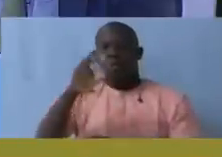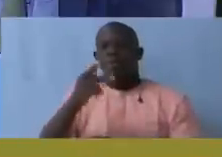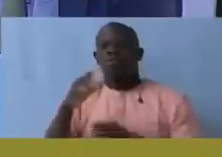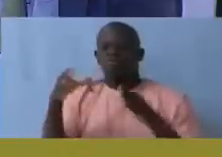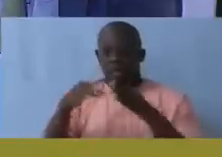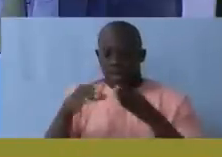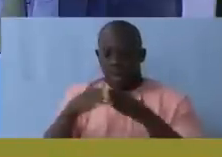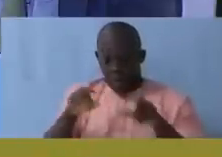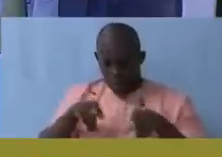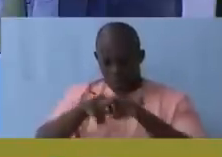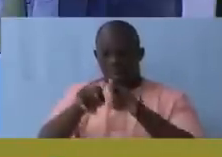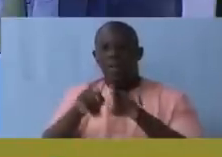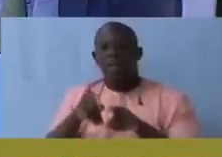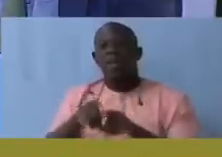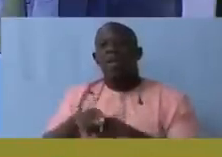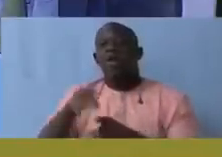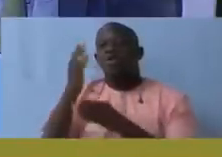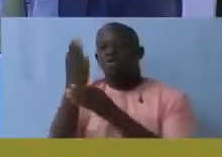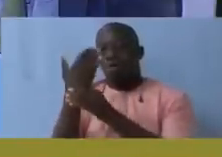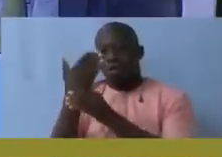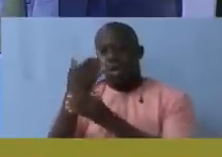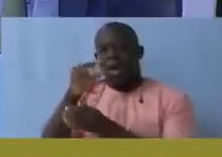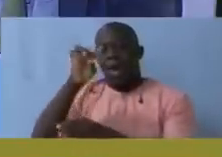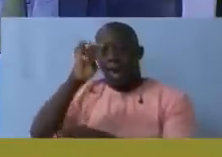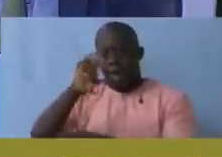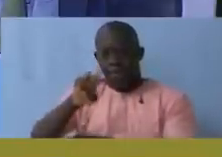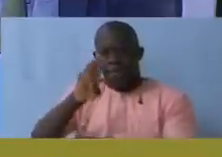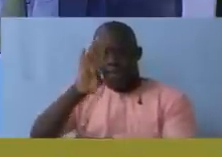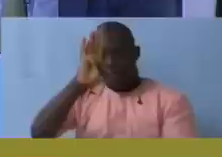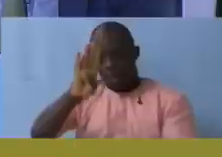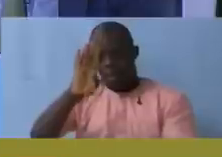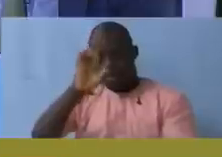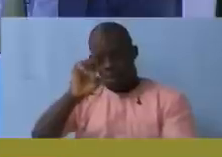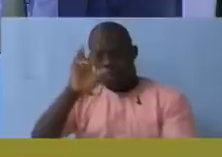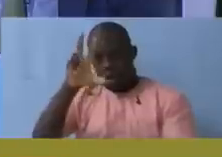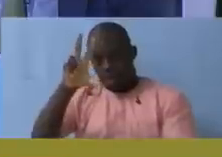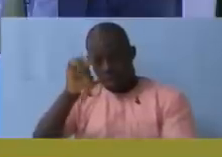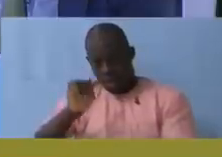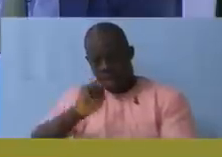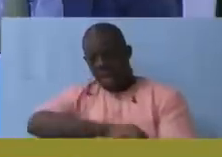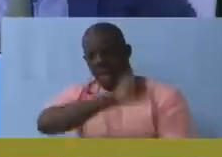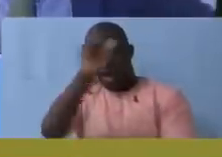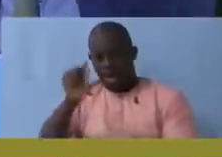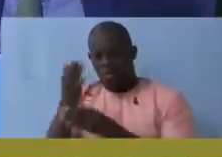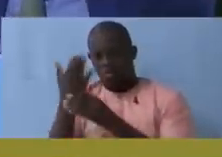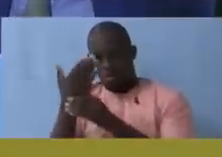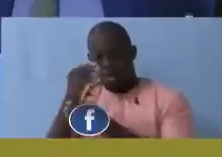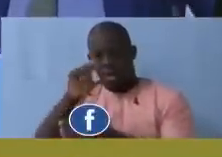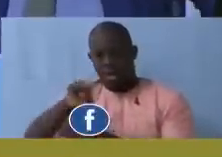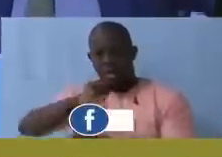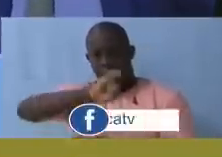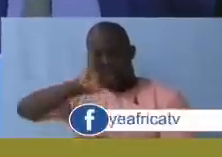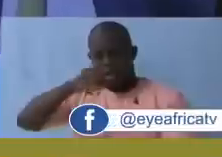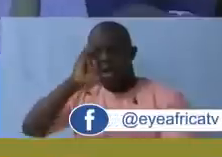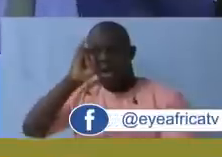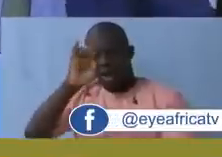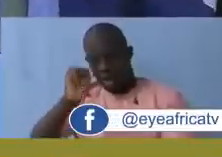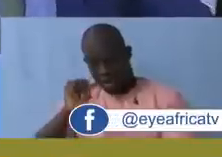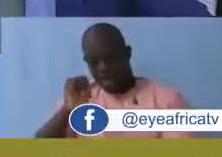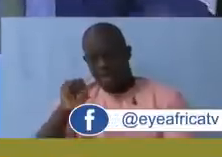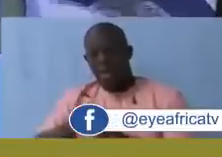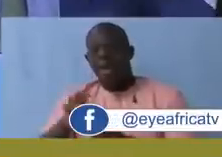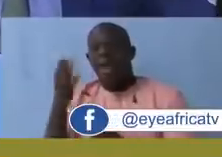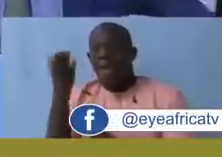whatever interpretation the president come up with, I would base it on